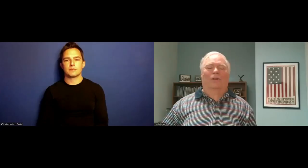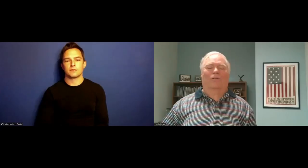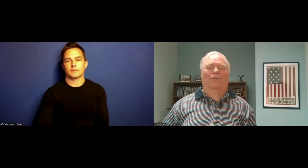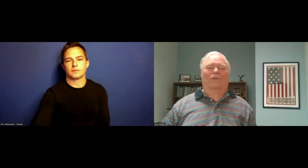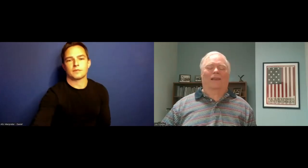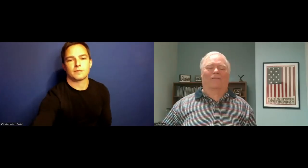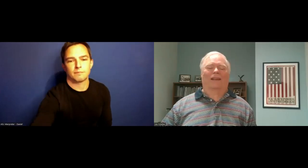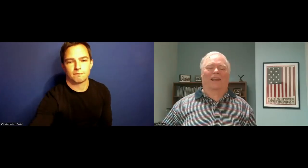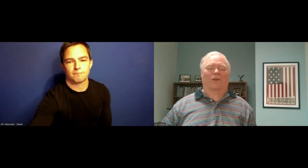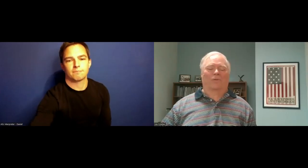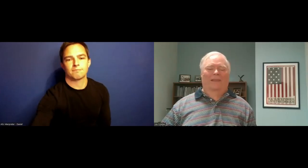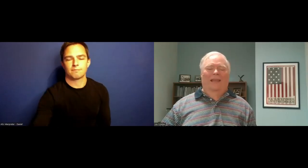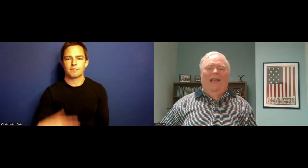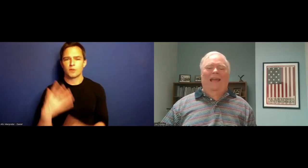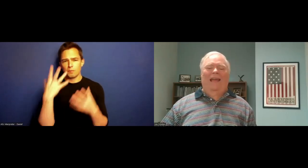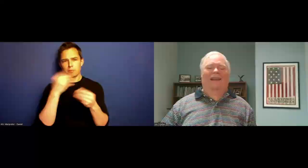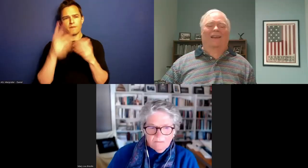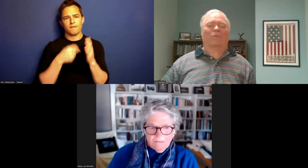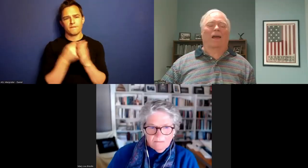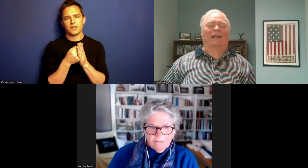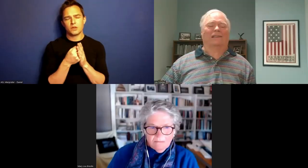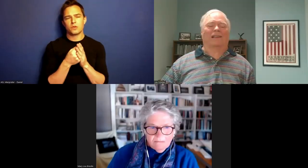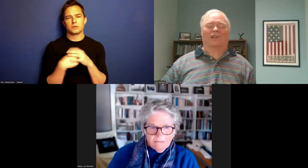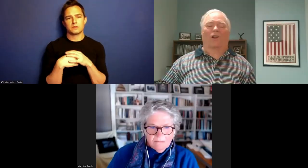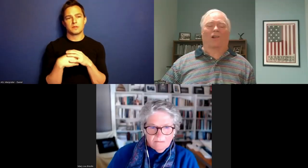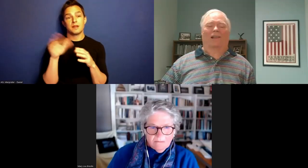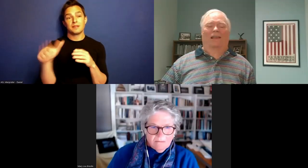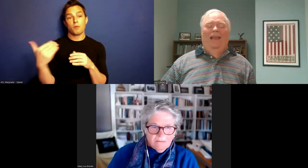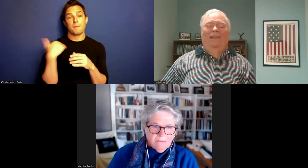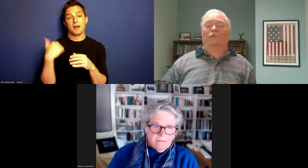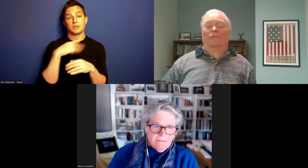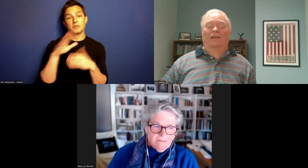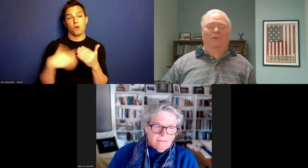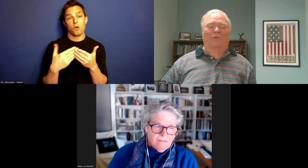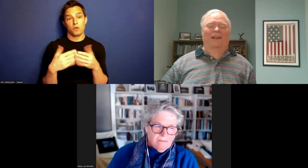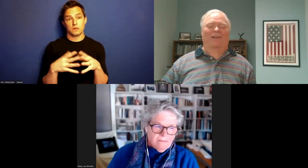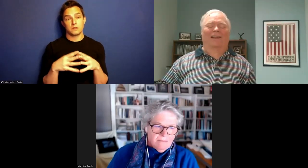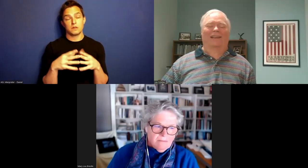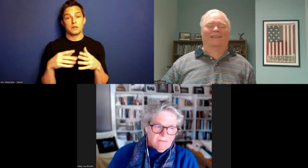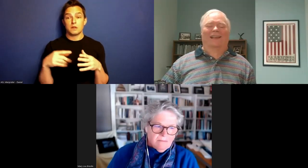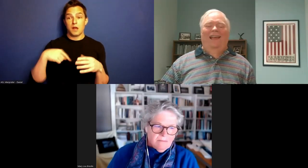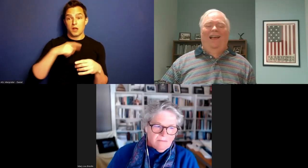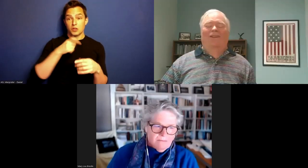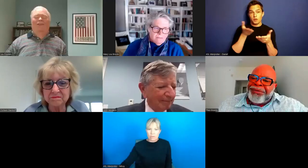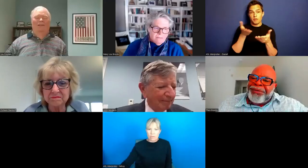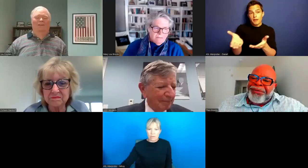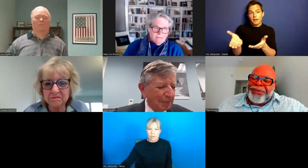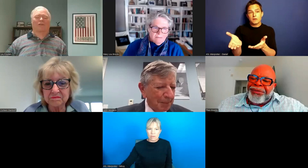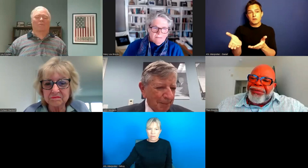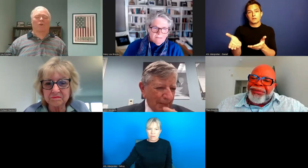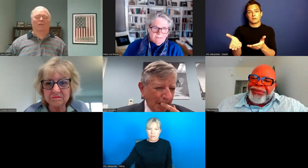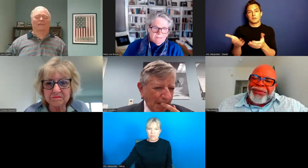It's a beautiful video, and it reminds us all, those of us who were there at least, of